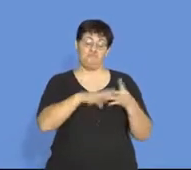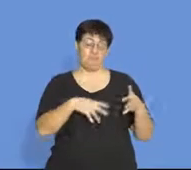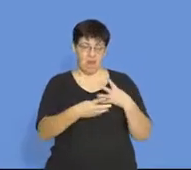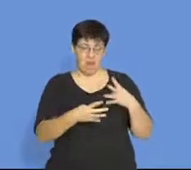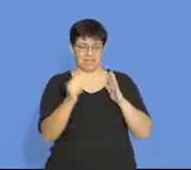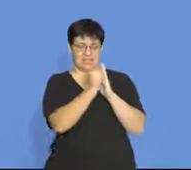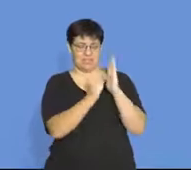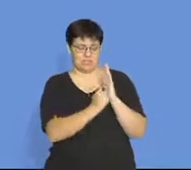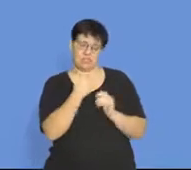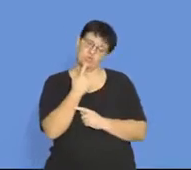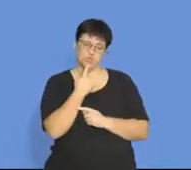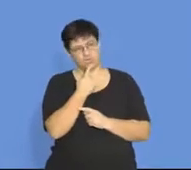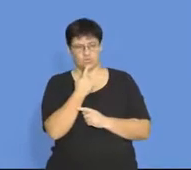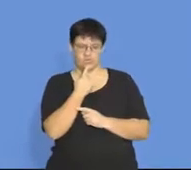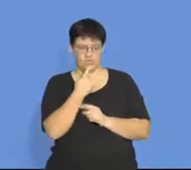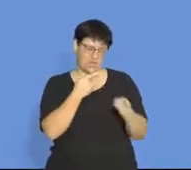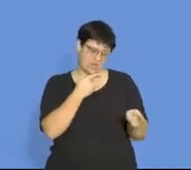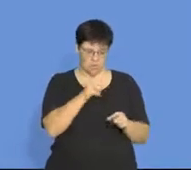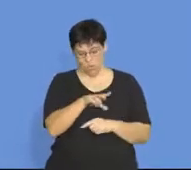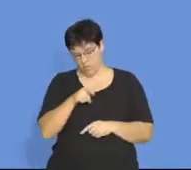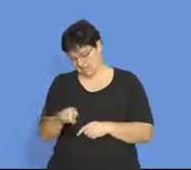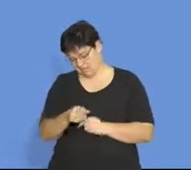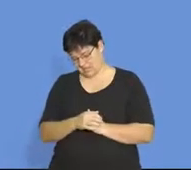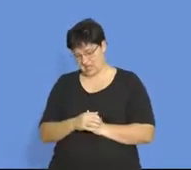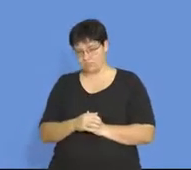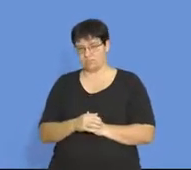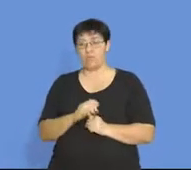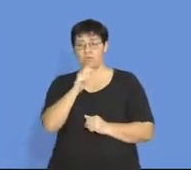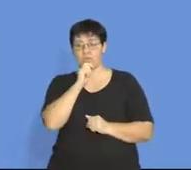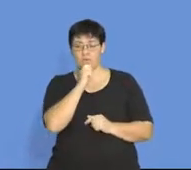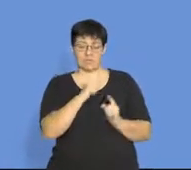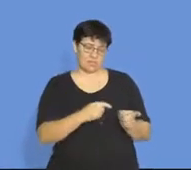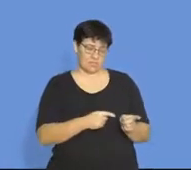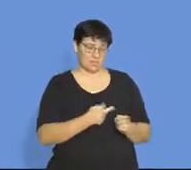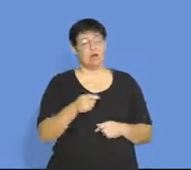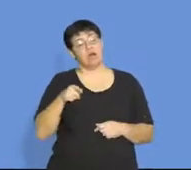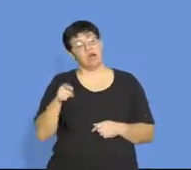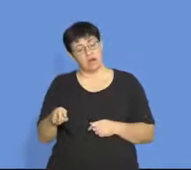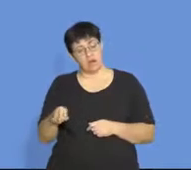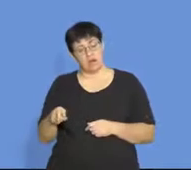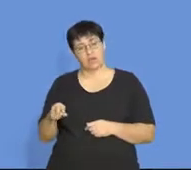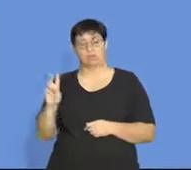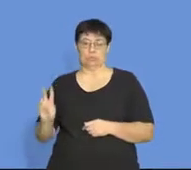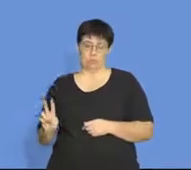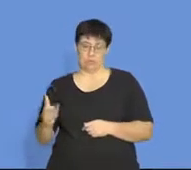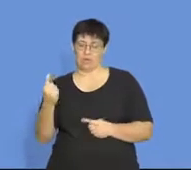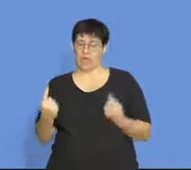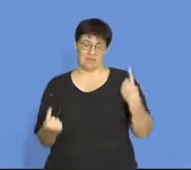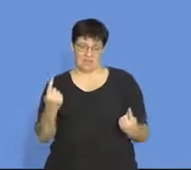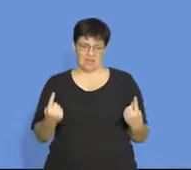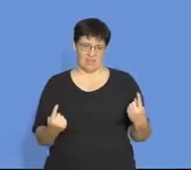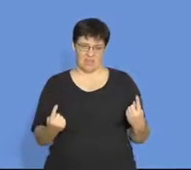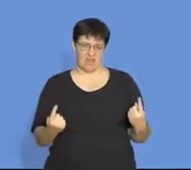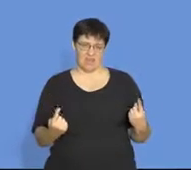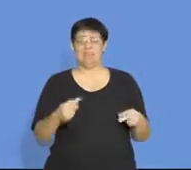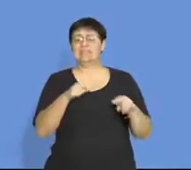to choose which one between the two, I can either use this equation 1 or I can use equation 2. It